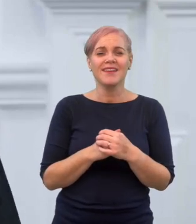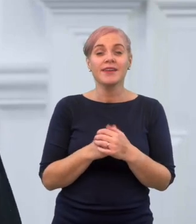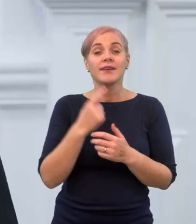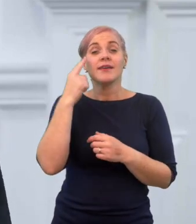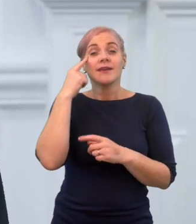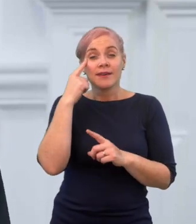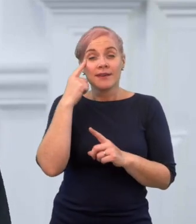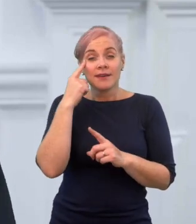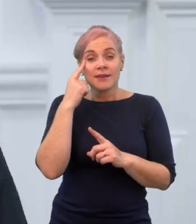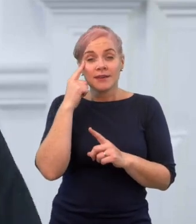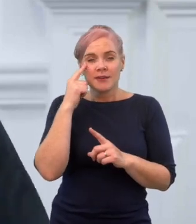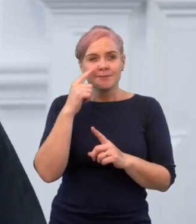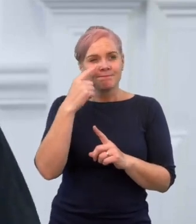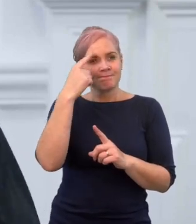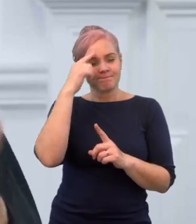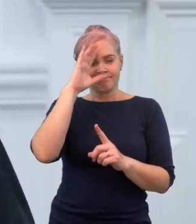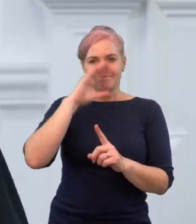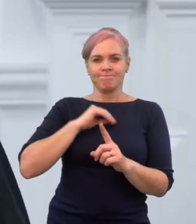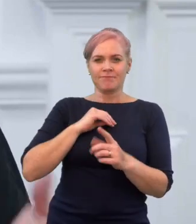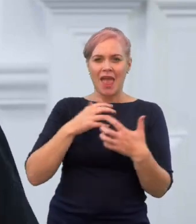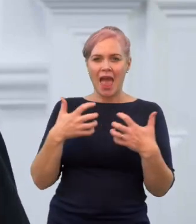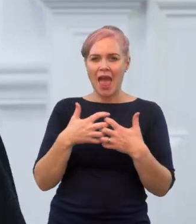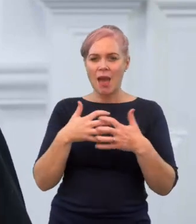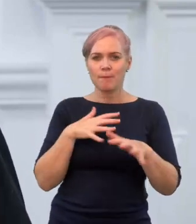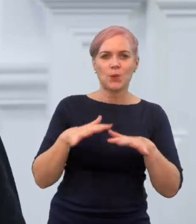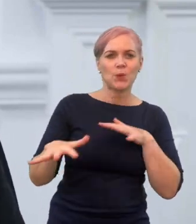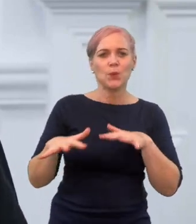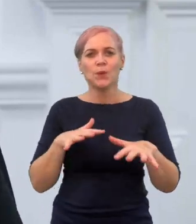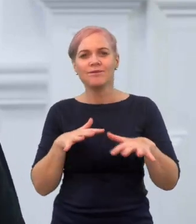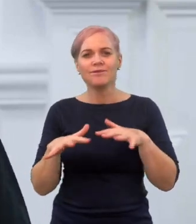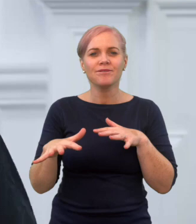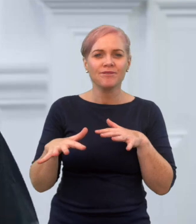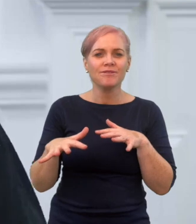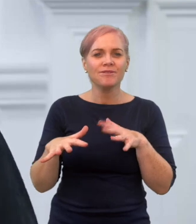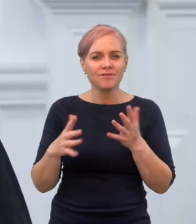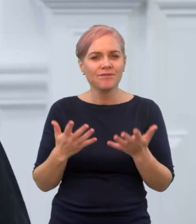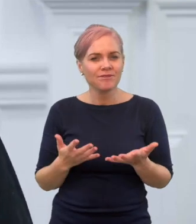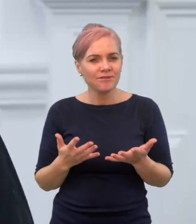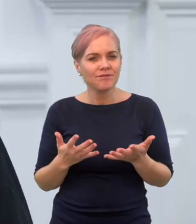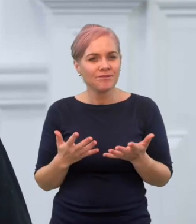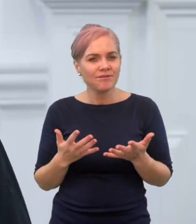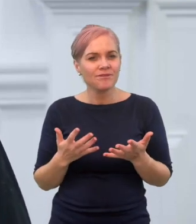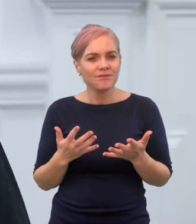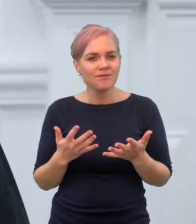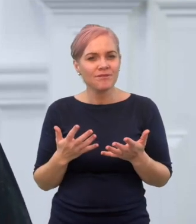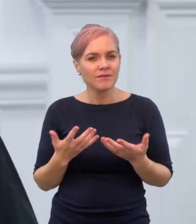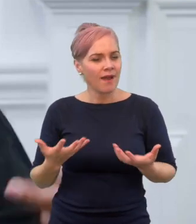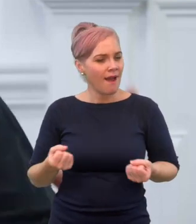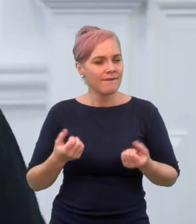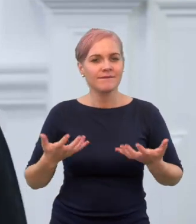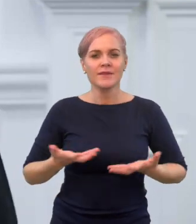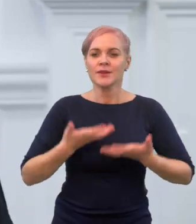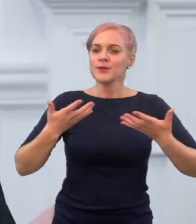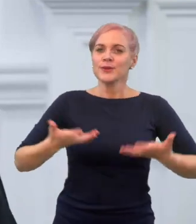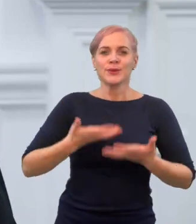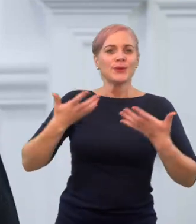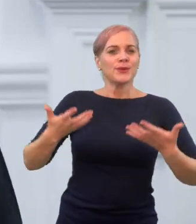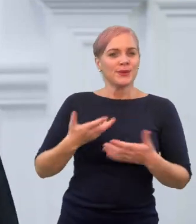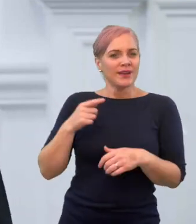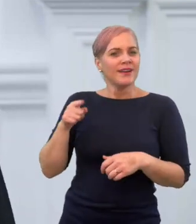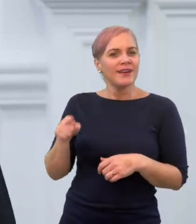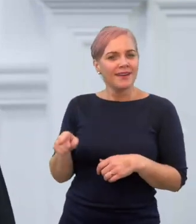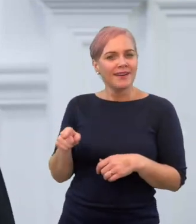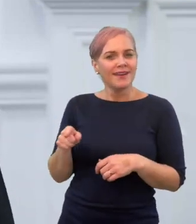way. So, you know, keeping that in mind, it kind of informs how you move with that lightness he